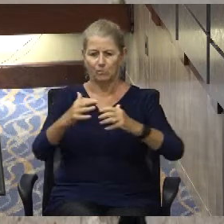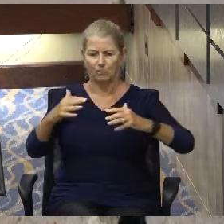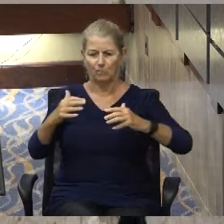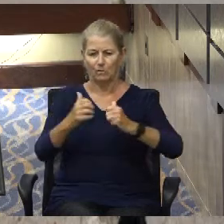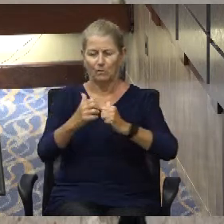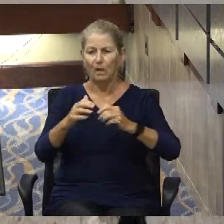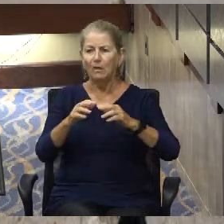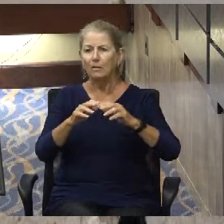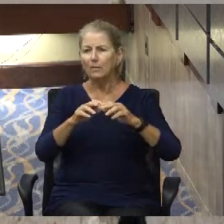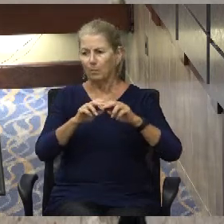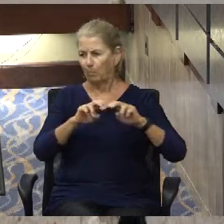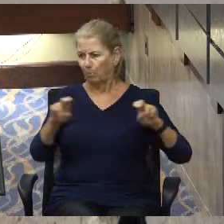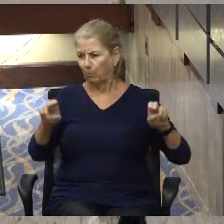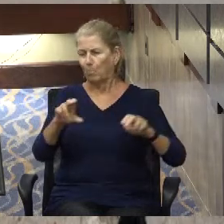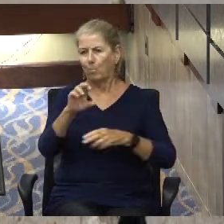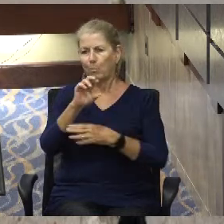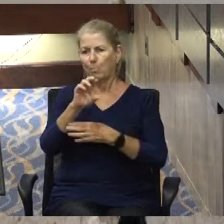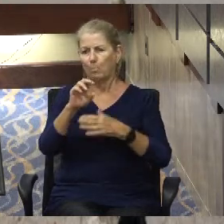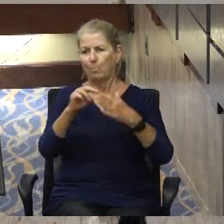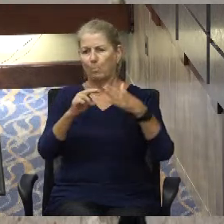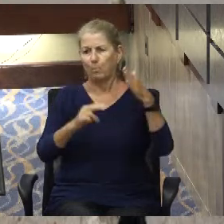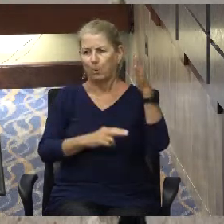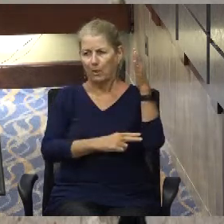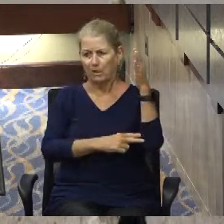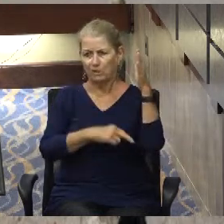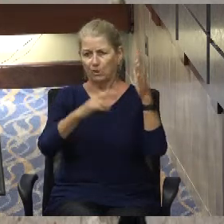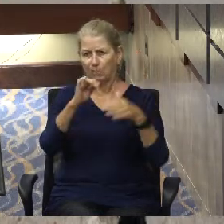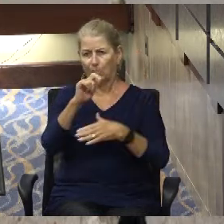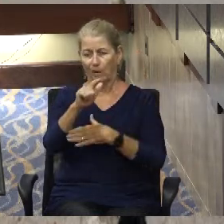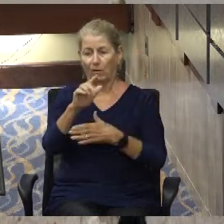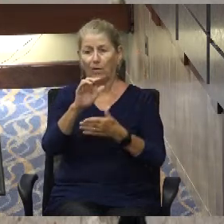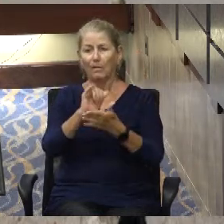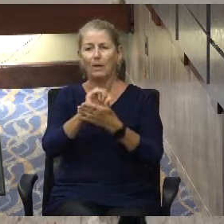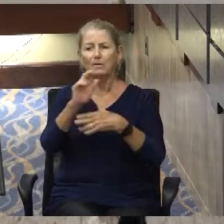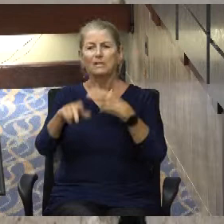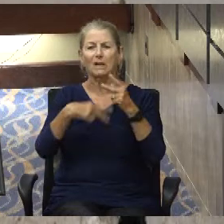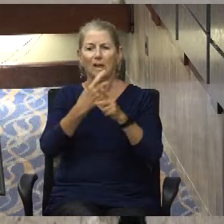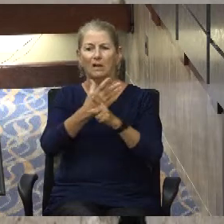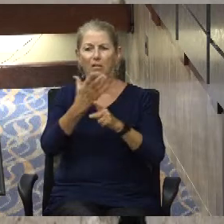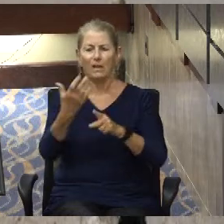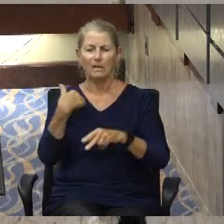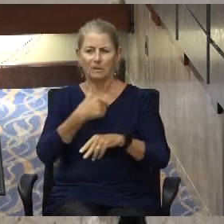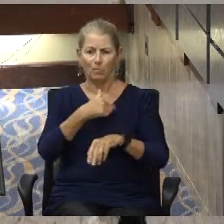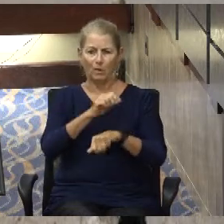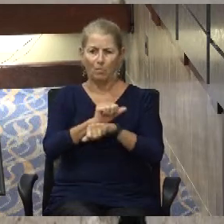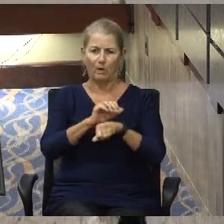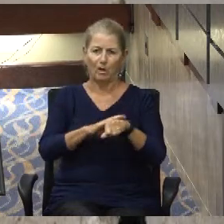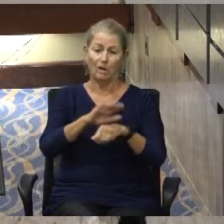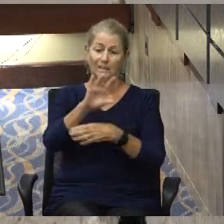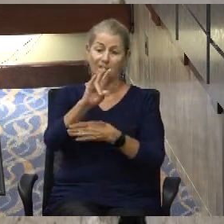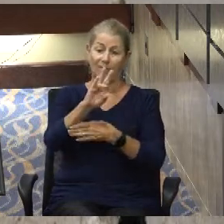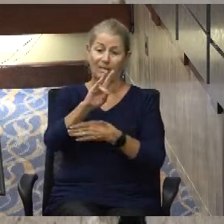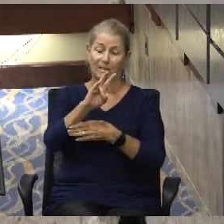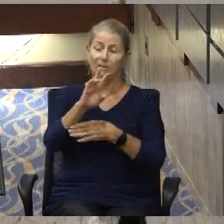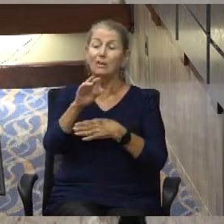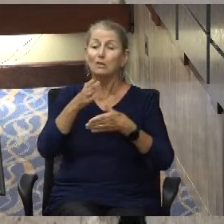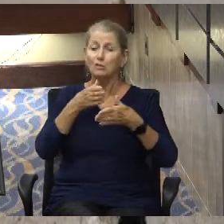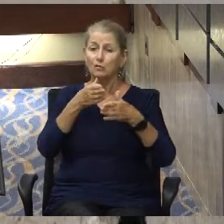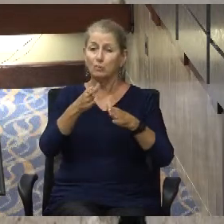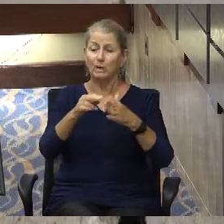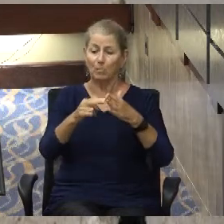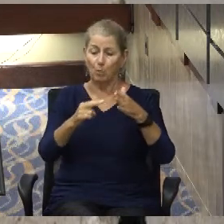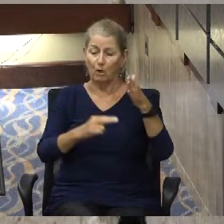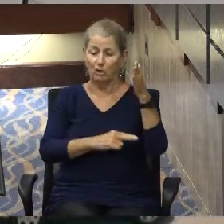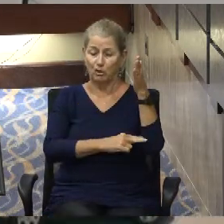piece of bridge rail on the left picture. So those were the types of things we were dealing with on 17th Street Bridge.